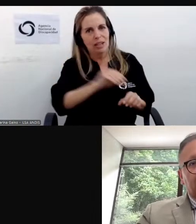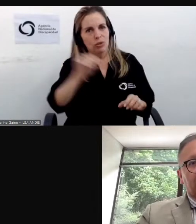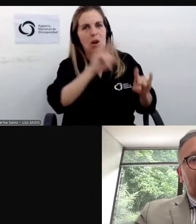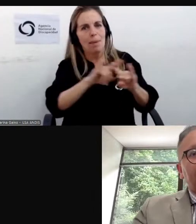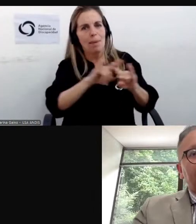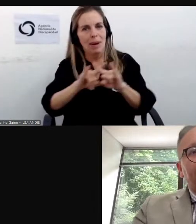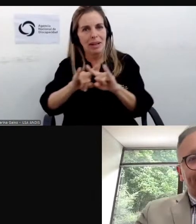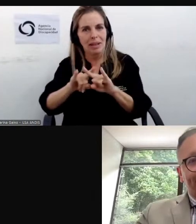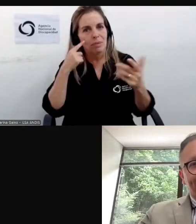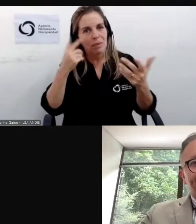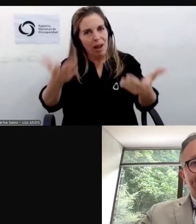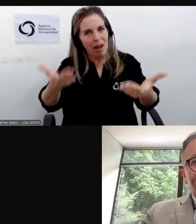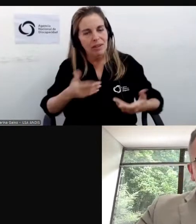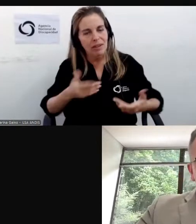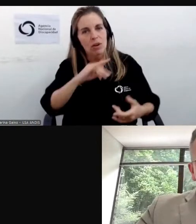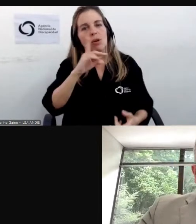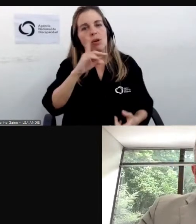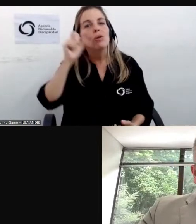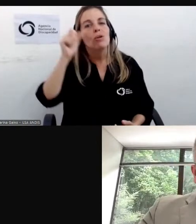Colombia.